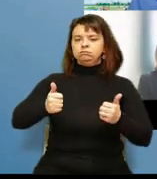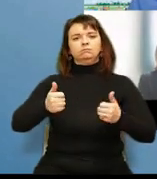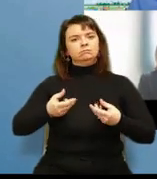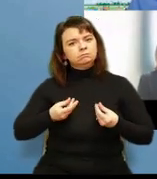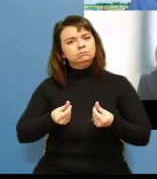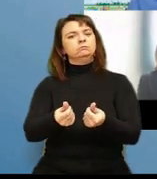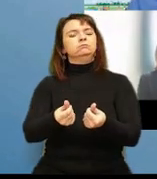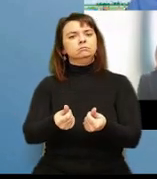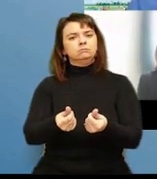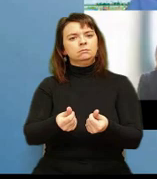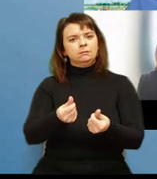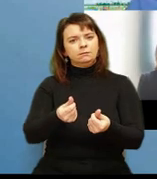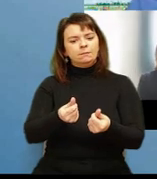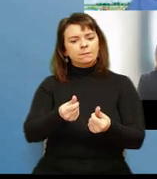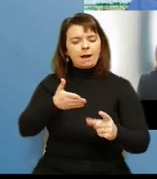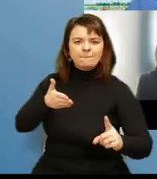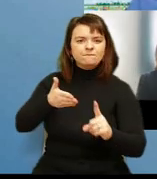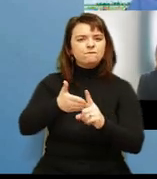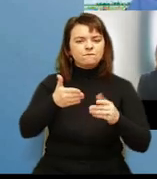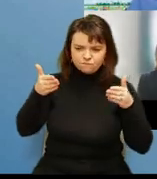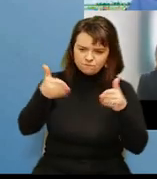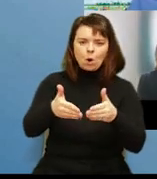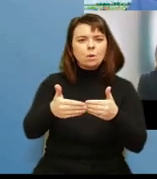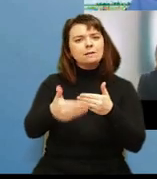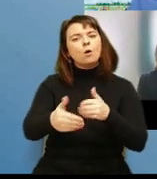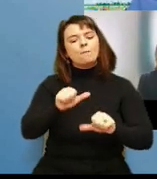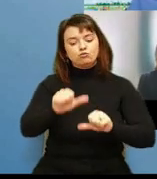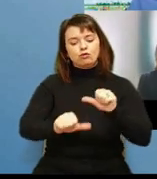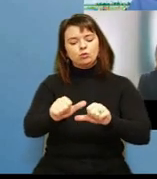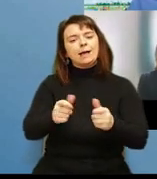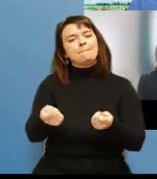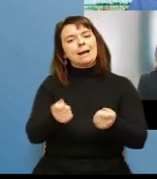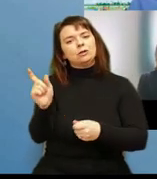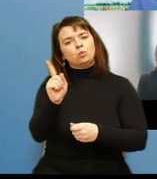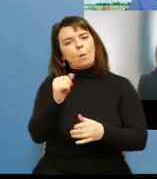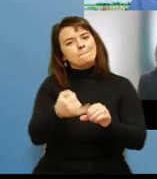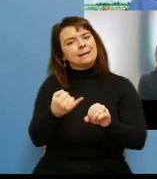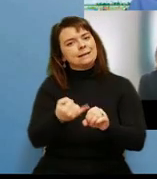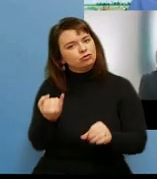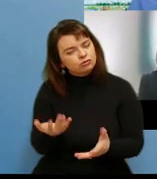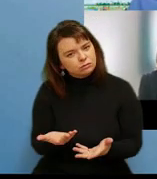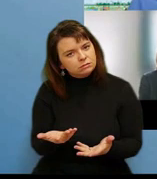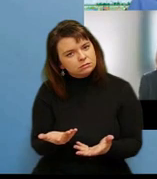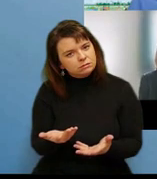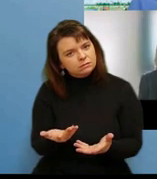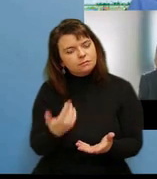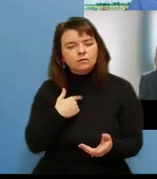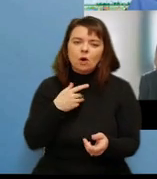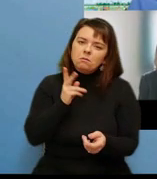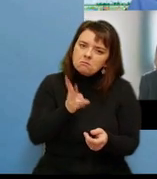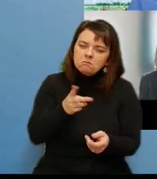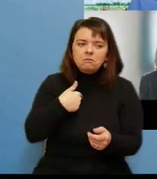experience, I think there has. I think, you know, maybe they've become more sophisticated. They've certainly become much more focused on the process of